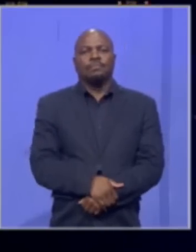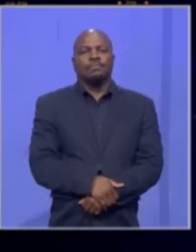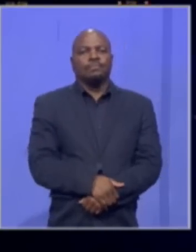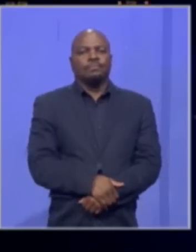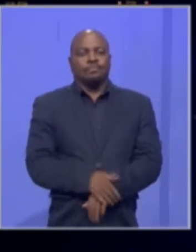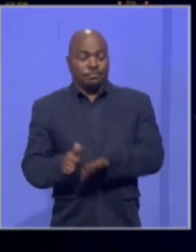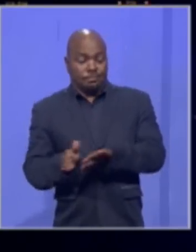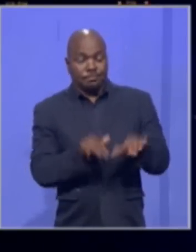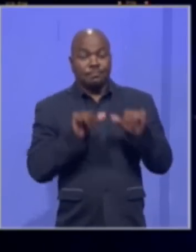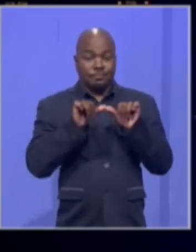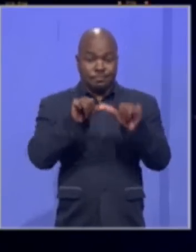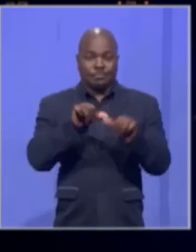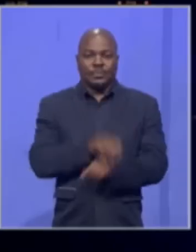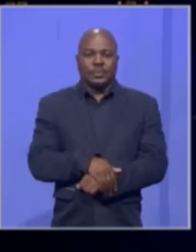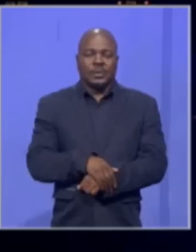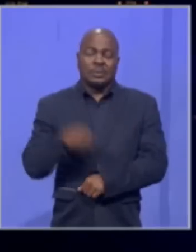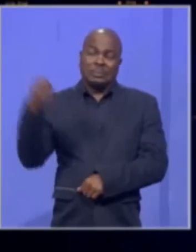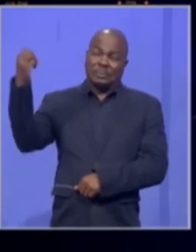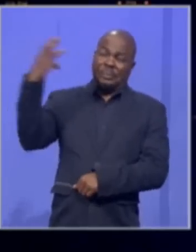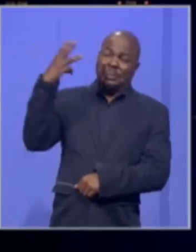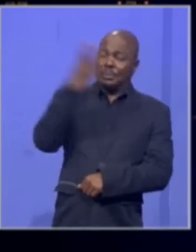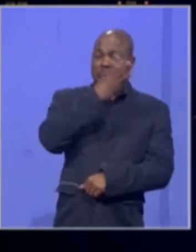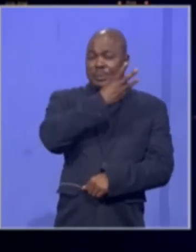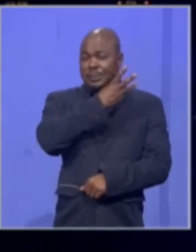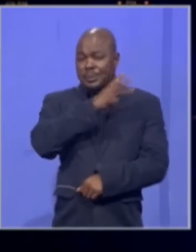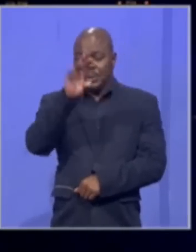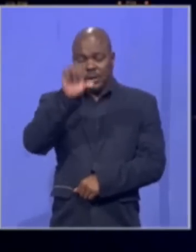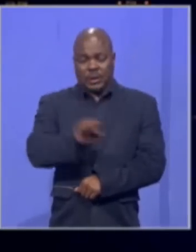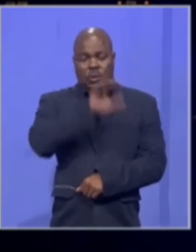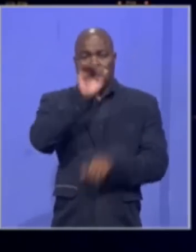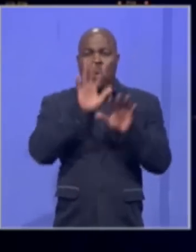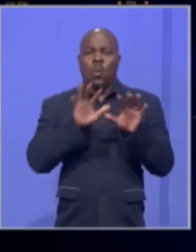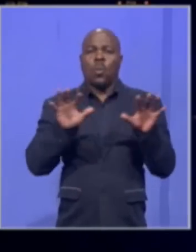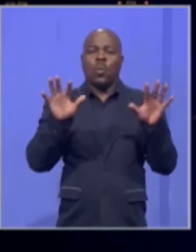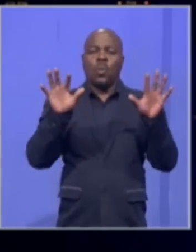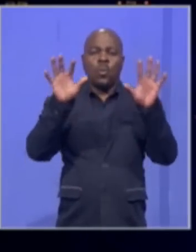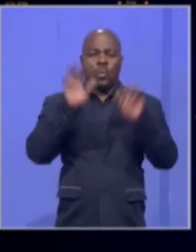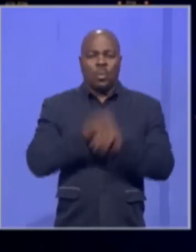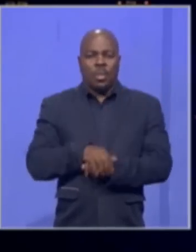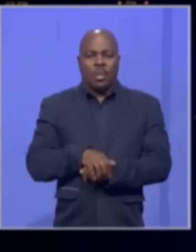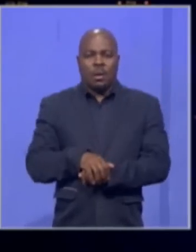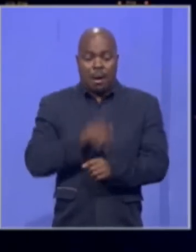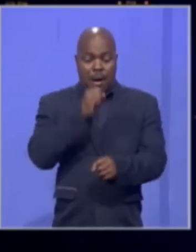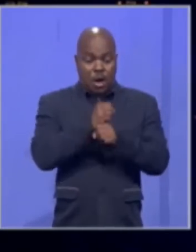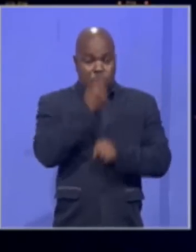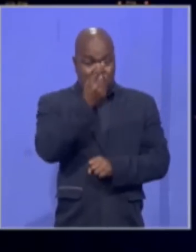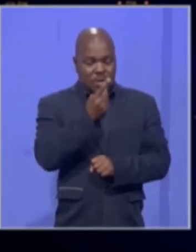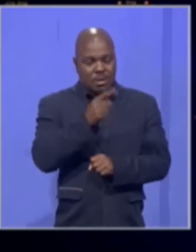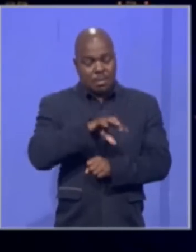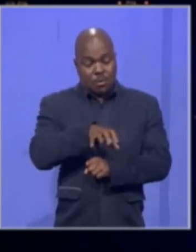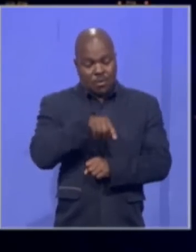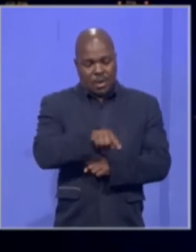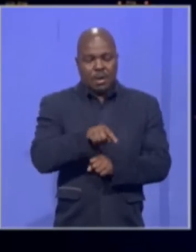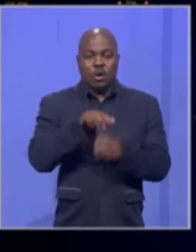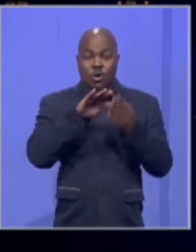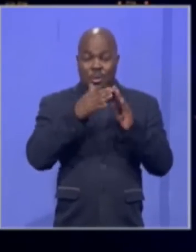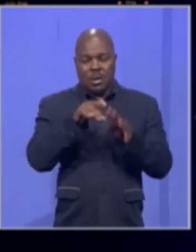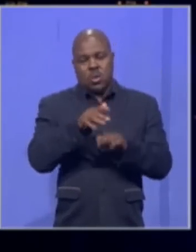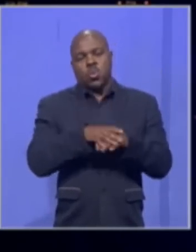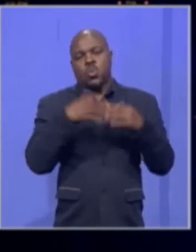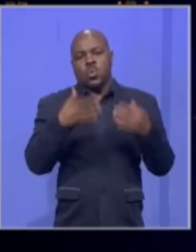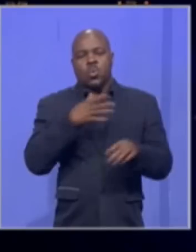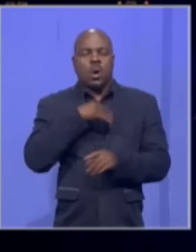Ratela pele ka ditaba tse reng motjheso o ntshang kwena bodibeng wa aparetse naha. Baahi ba province ya Gauteng ba ka lebella le batama jwalo ka dikgato